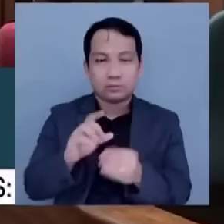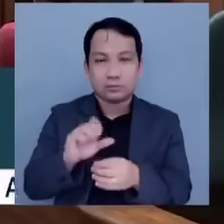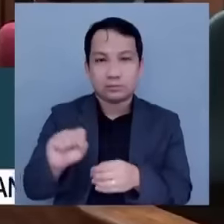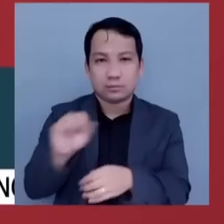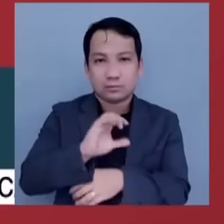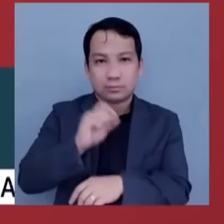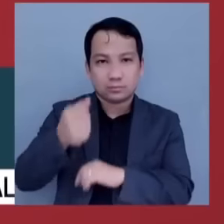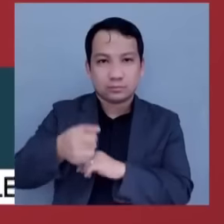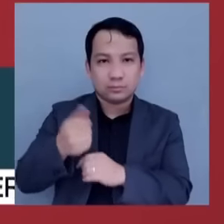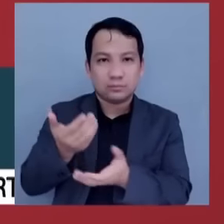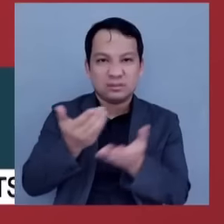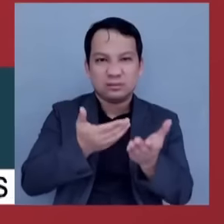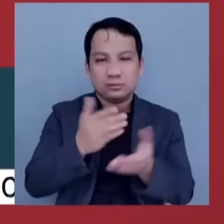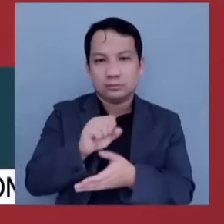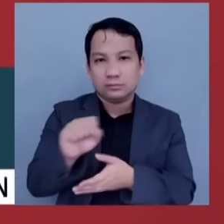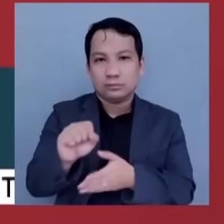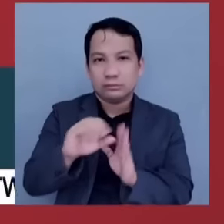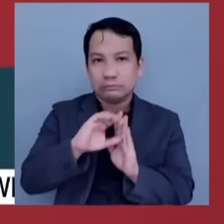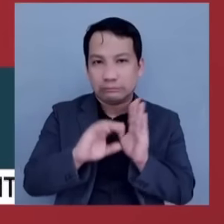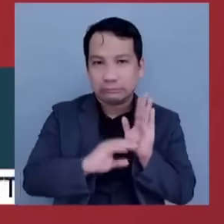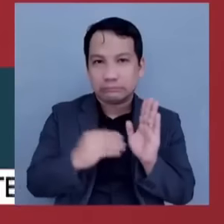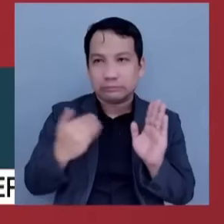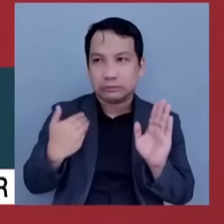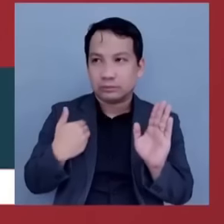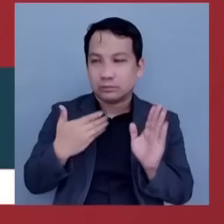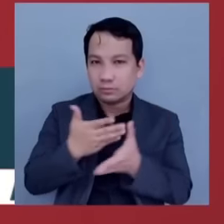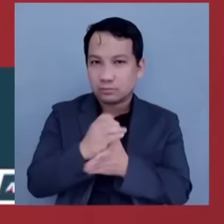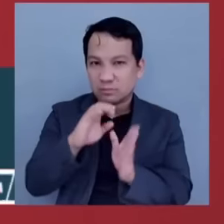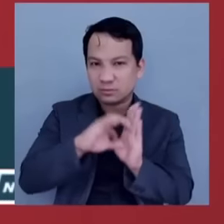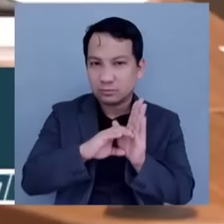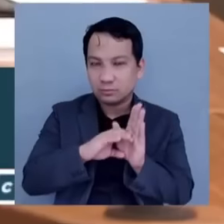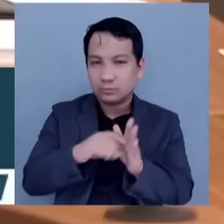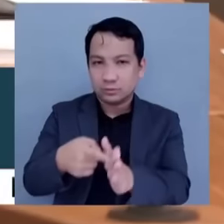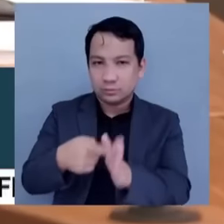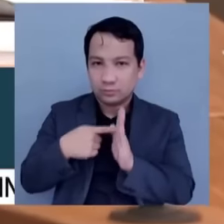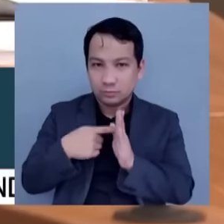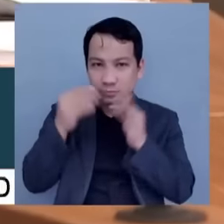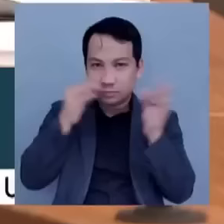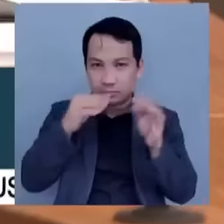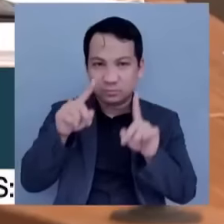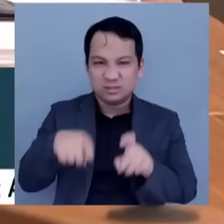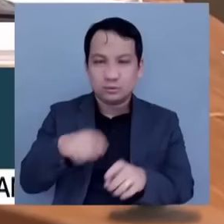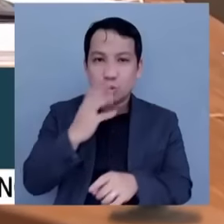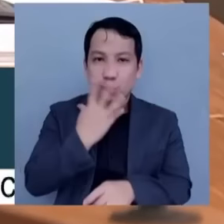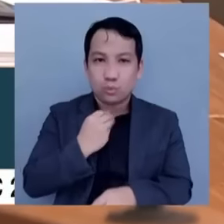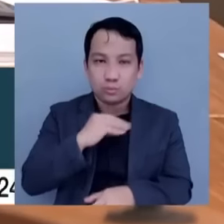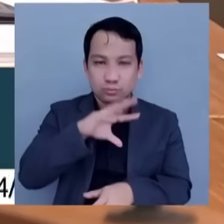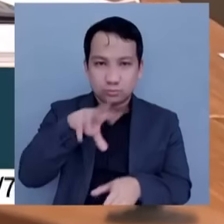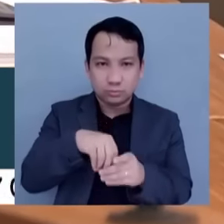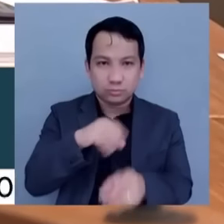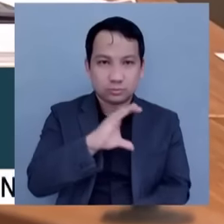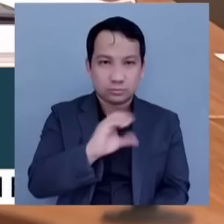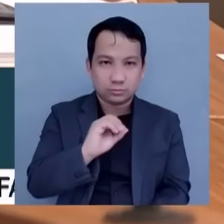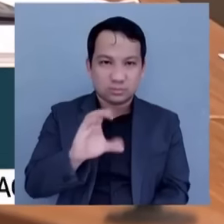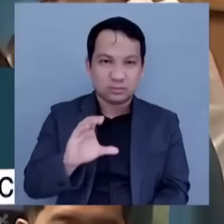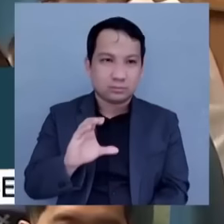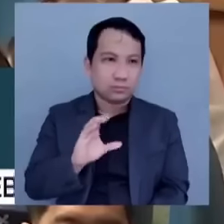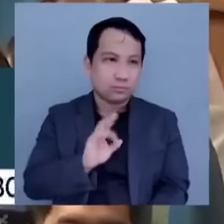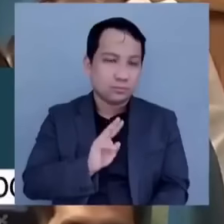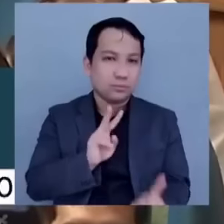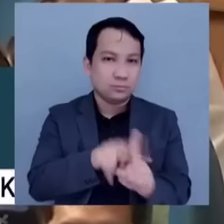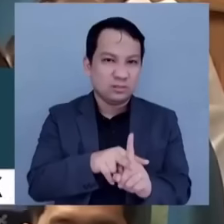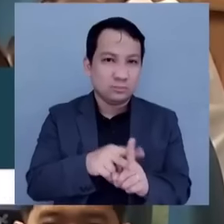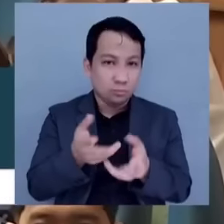deemed unconstitutional the mandatory drug test on candidates for public office,